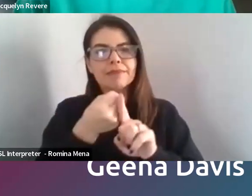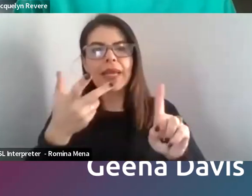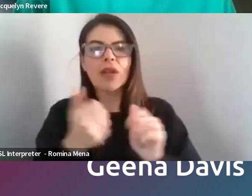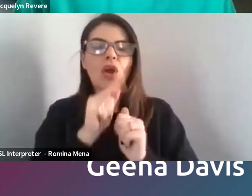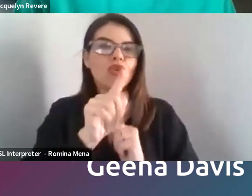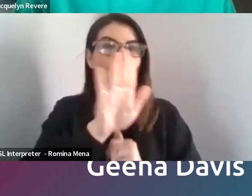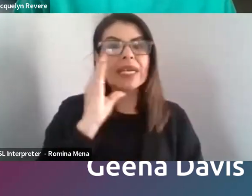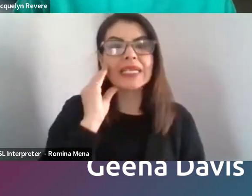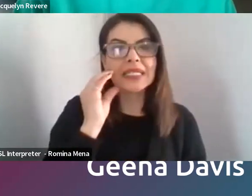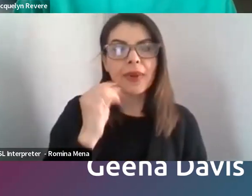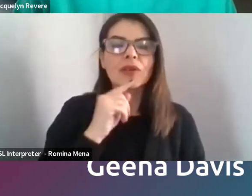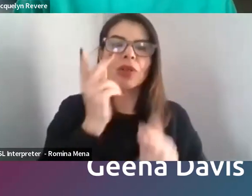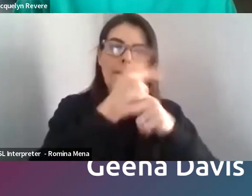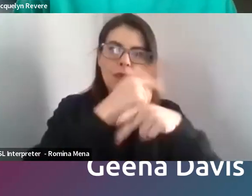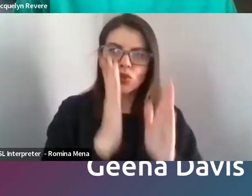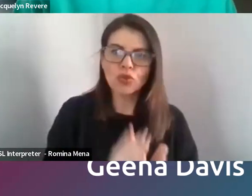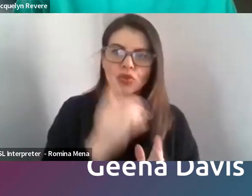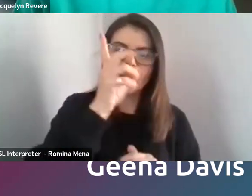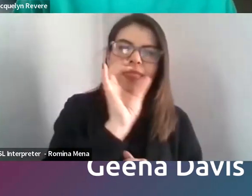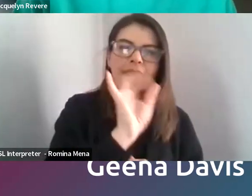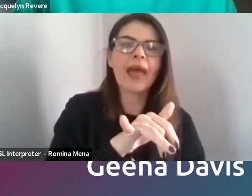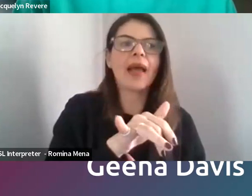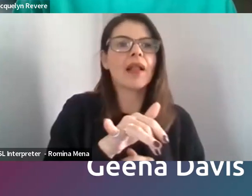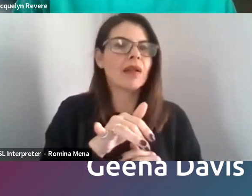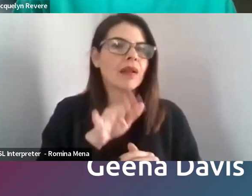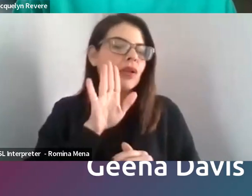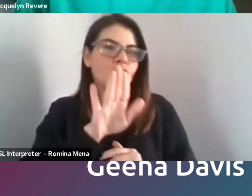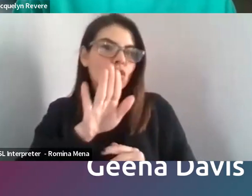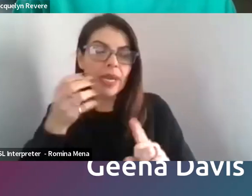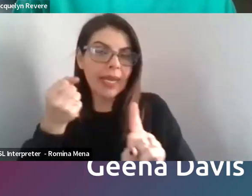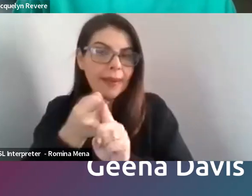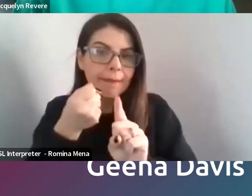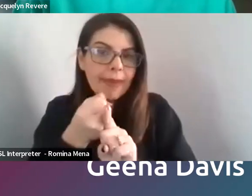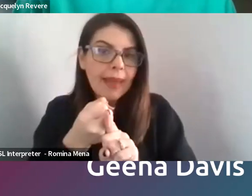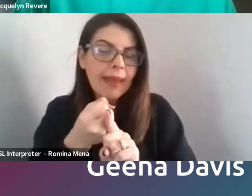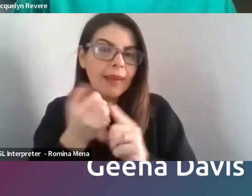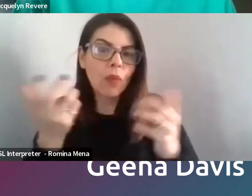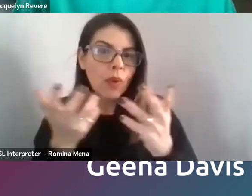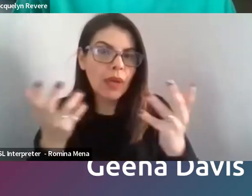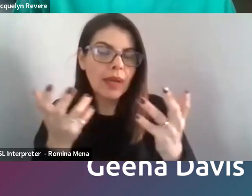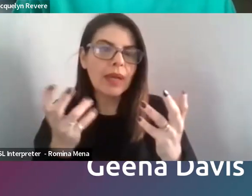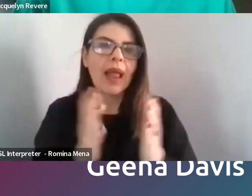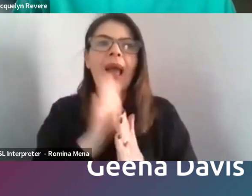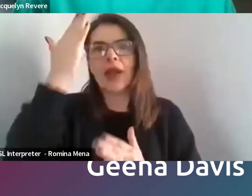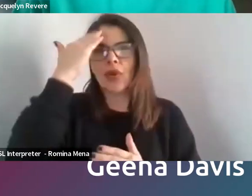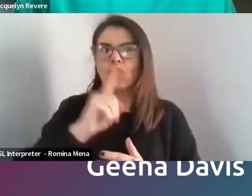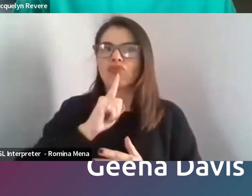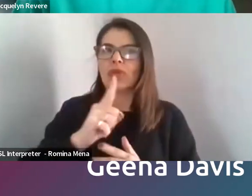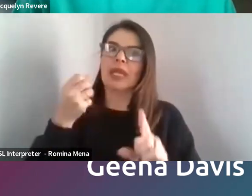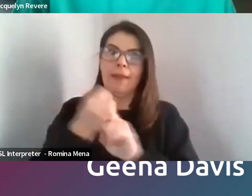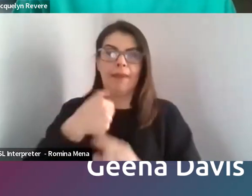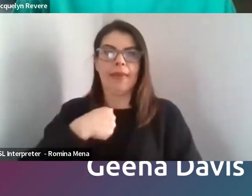experience being a producer on that? What was the impact? I know it had a tremendous impact on